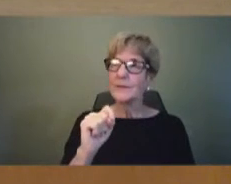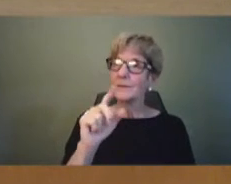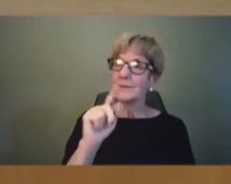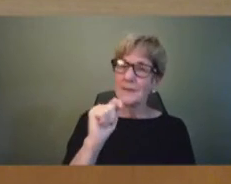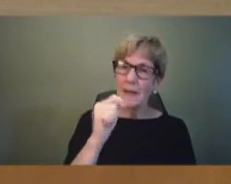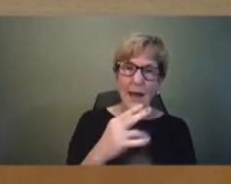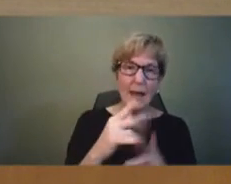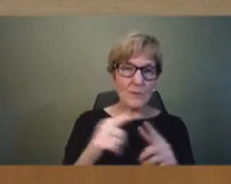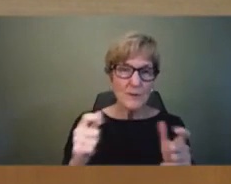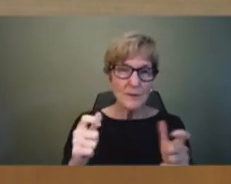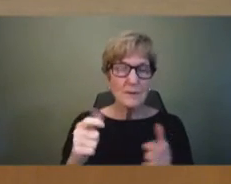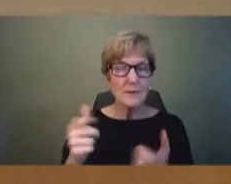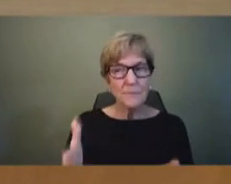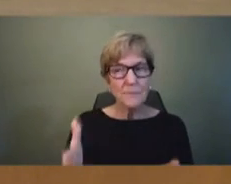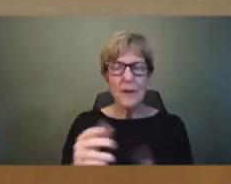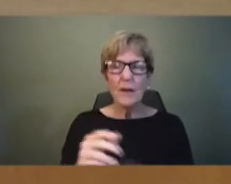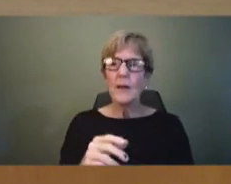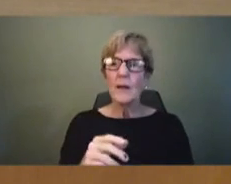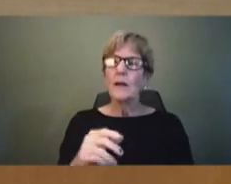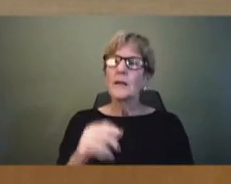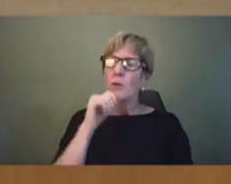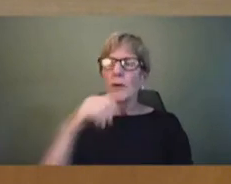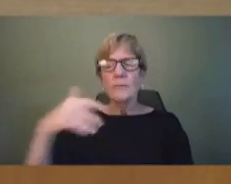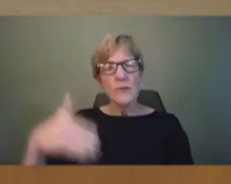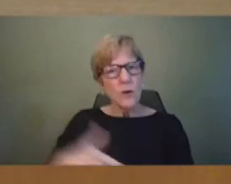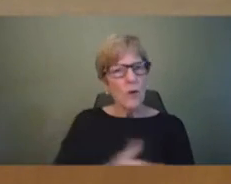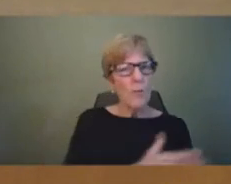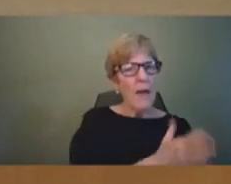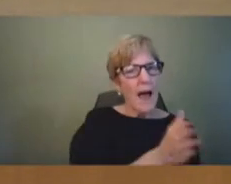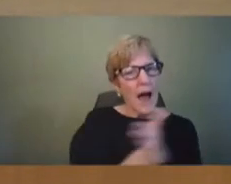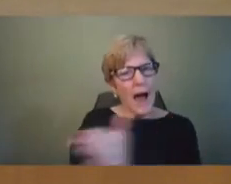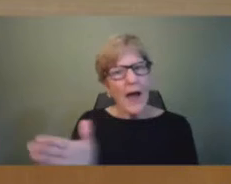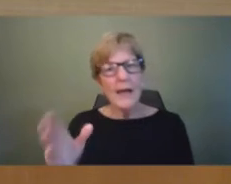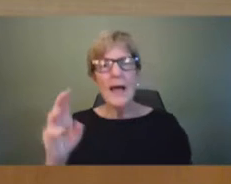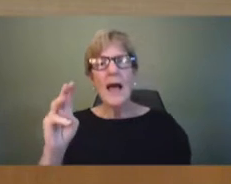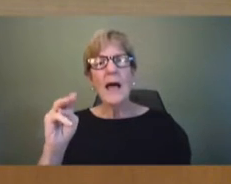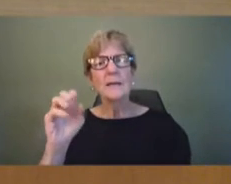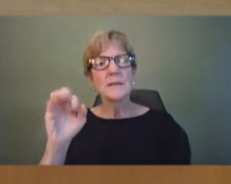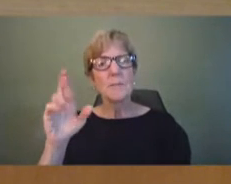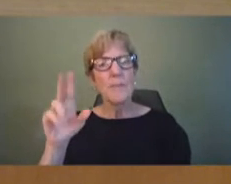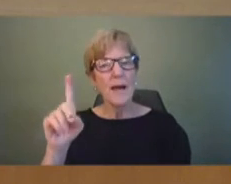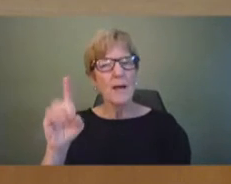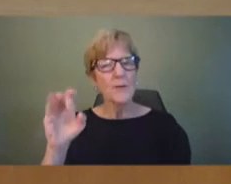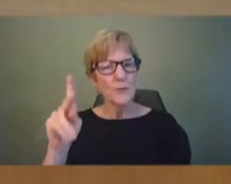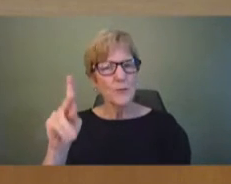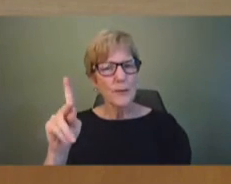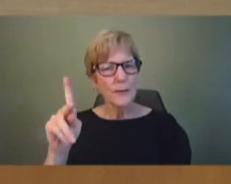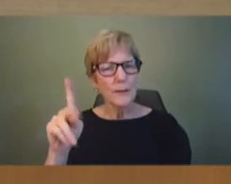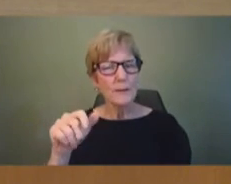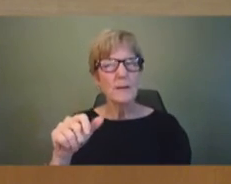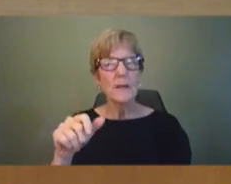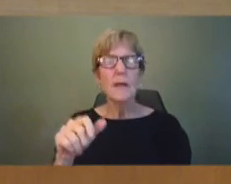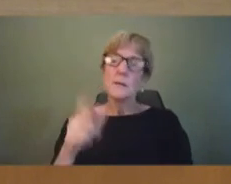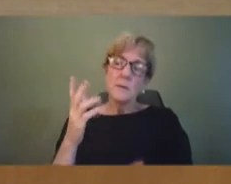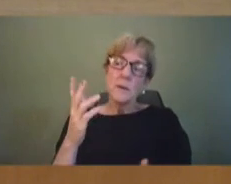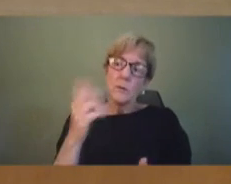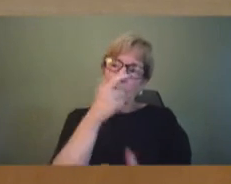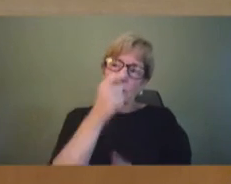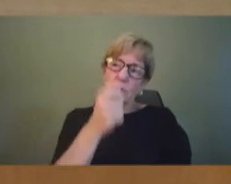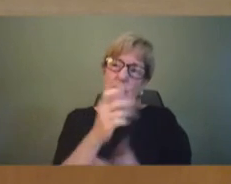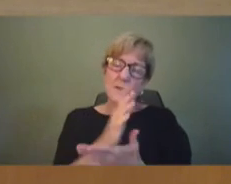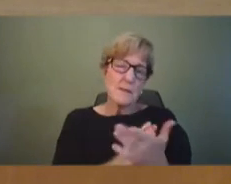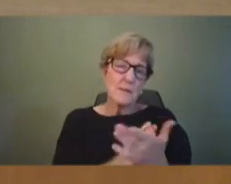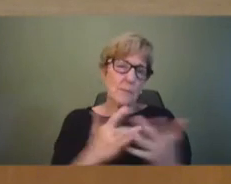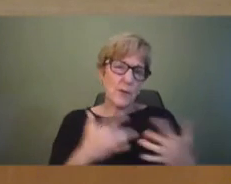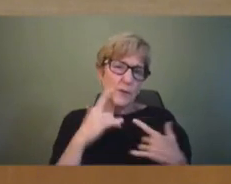having to Circle back out to Mard Creek Church or some other so being to see what maybe some of the solutions could be for that but you know we do understand